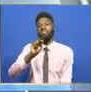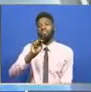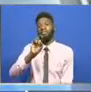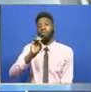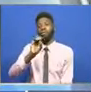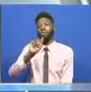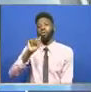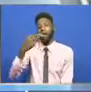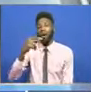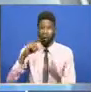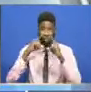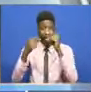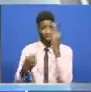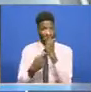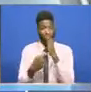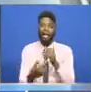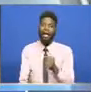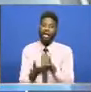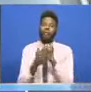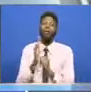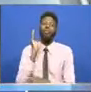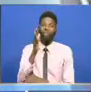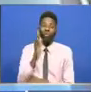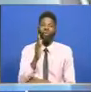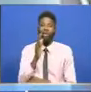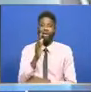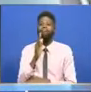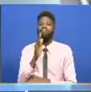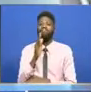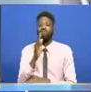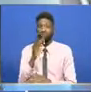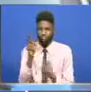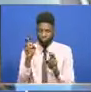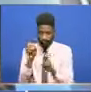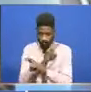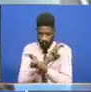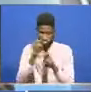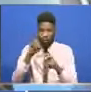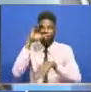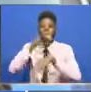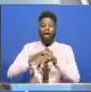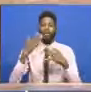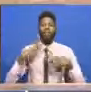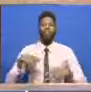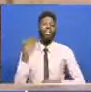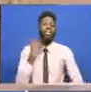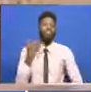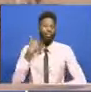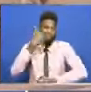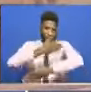said a technology will help combat and guide the tracking of criminals along the border.